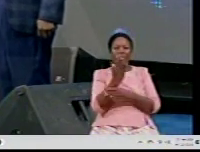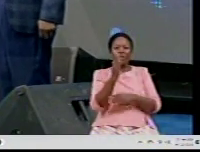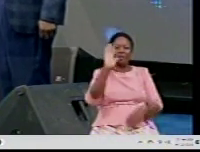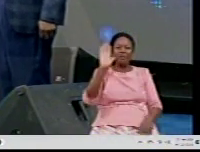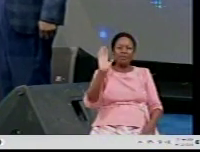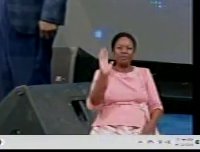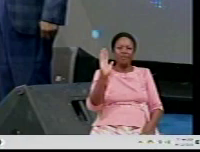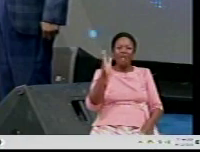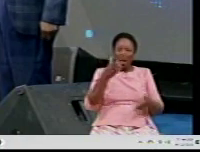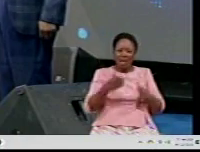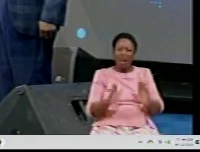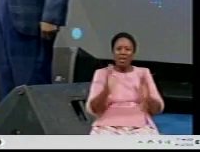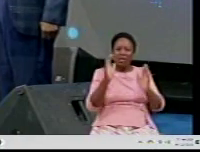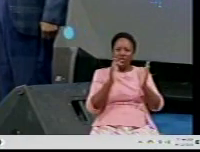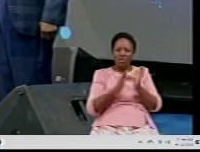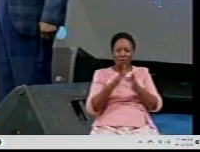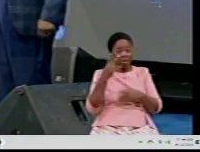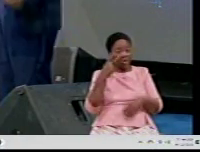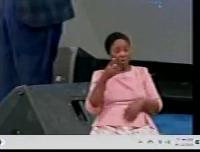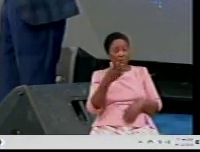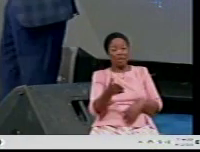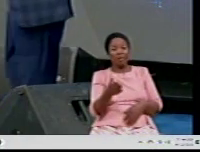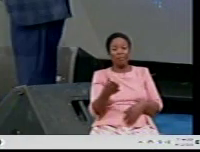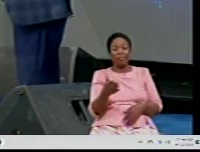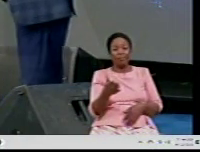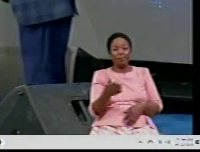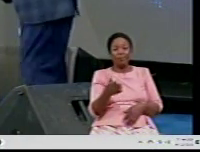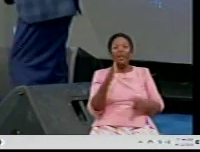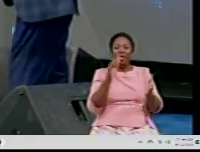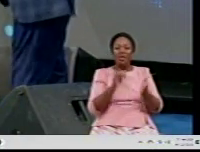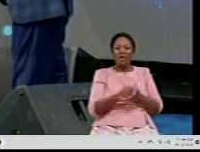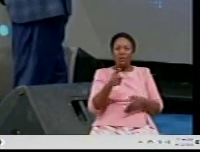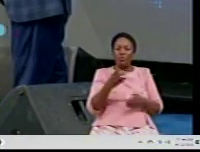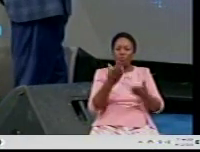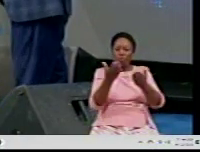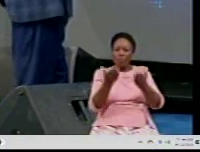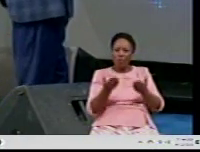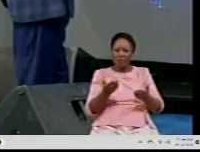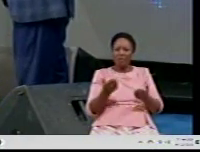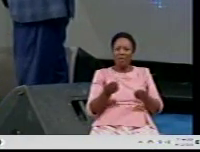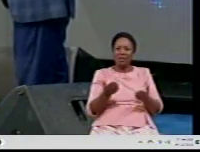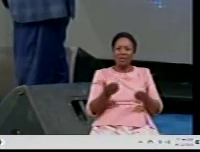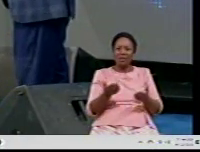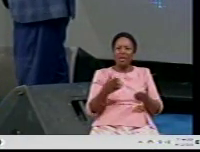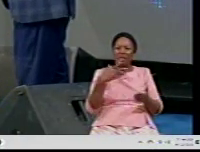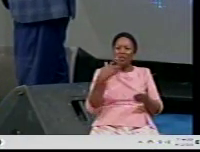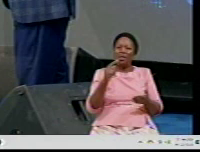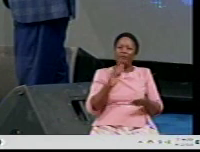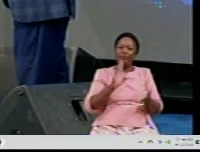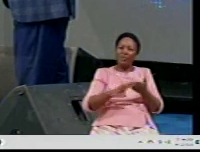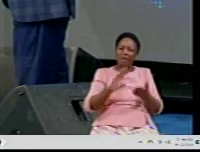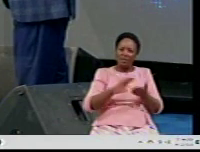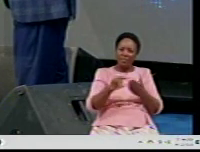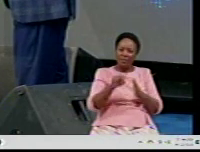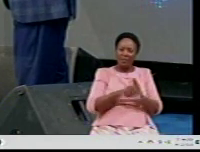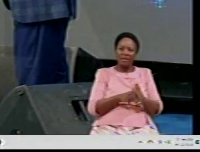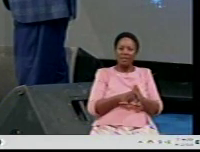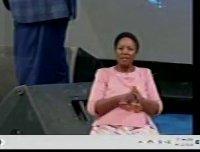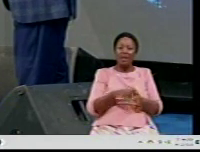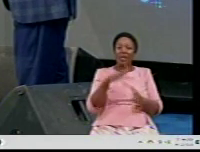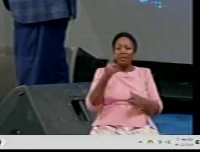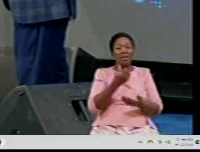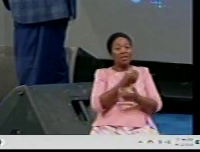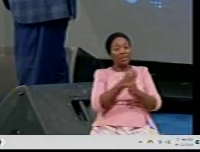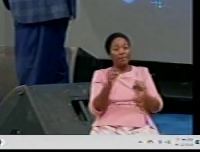Let Jesus see you there, that you want the forgiveness, the